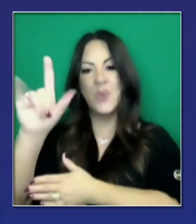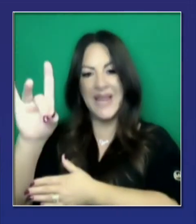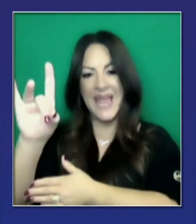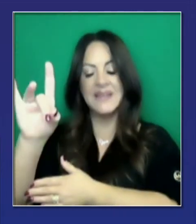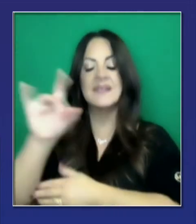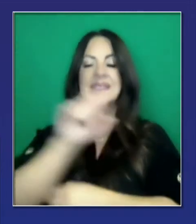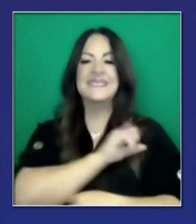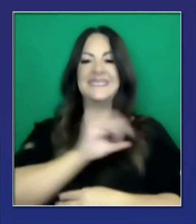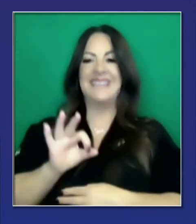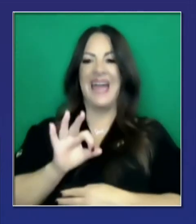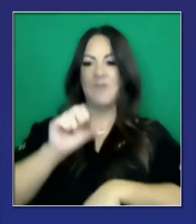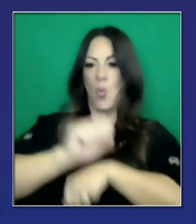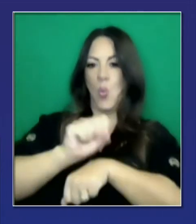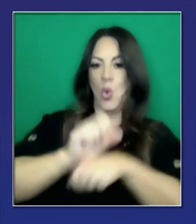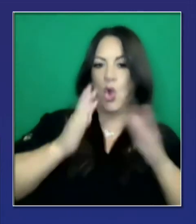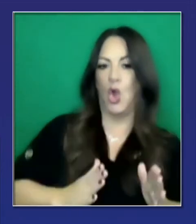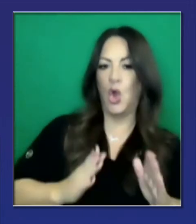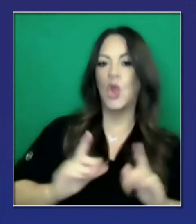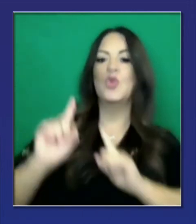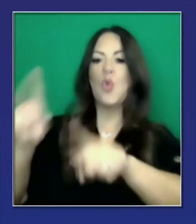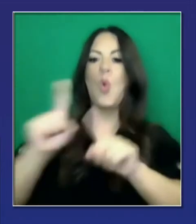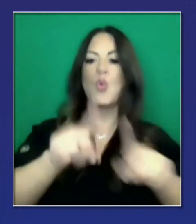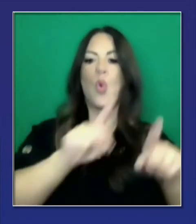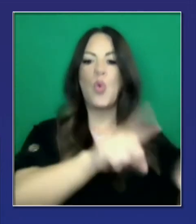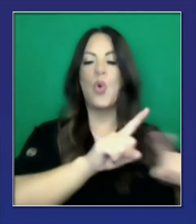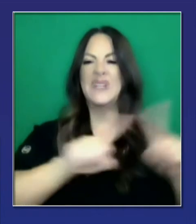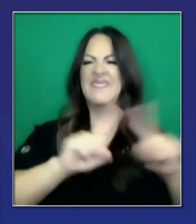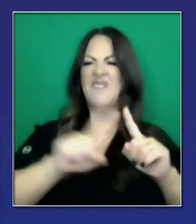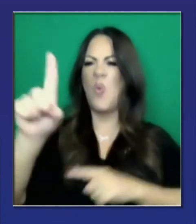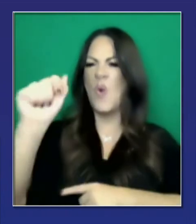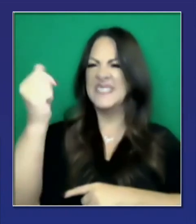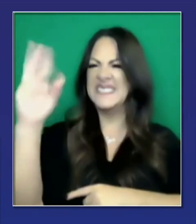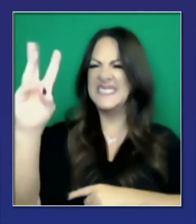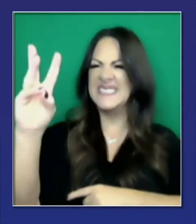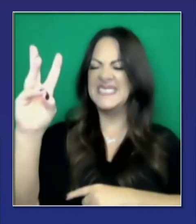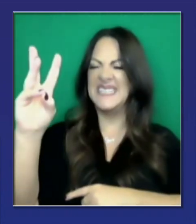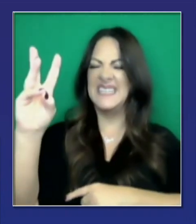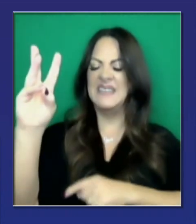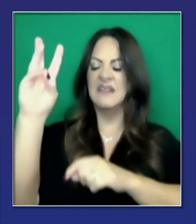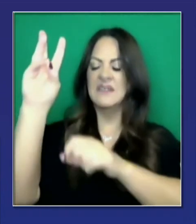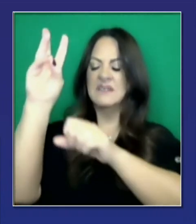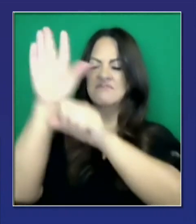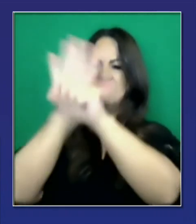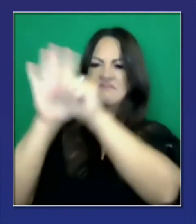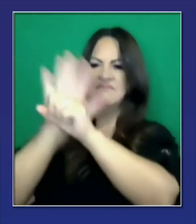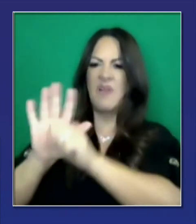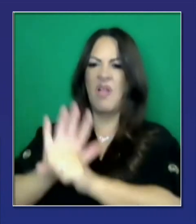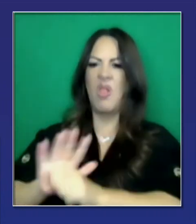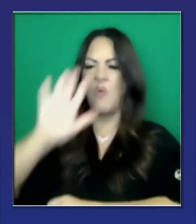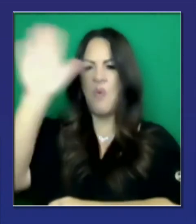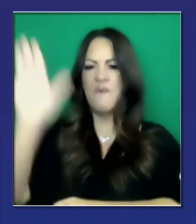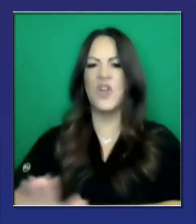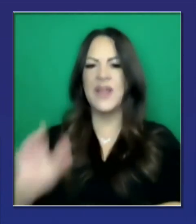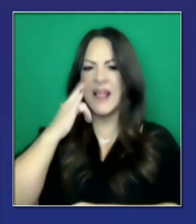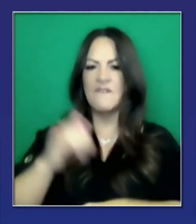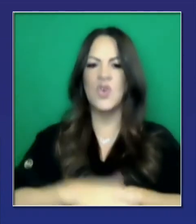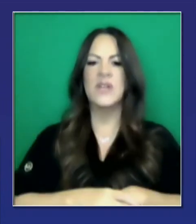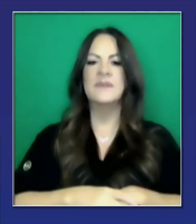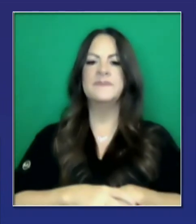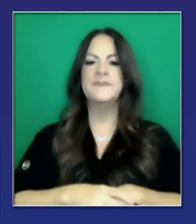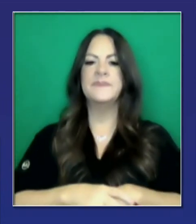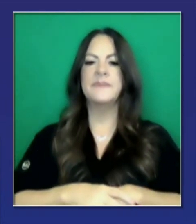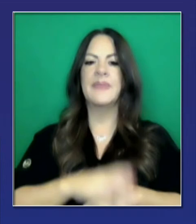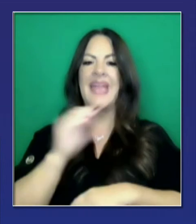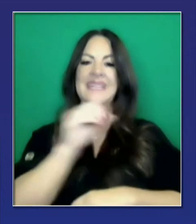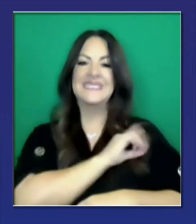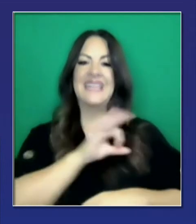In fact, 1,028 staff have been deployed through myriad of strategies, be it the Health Corps,